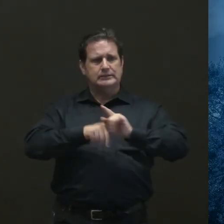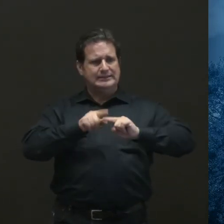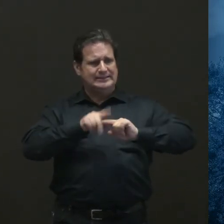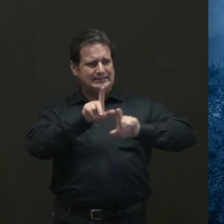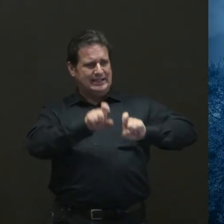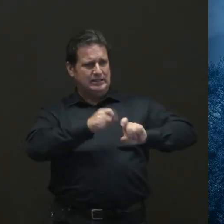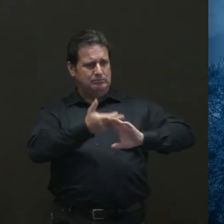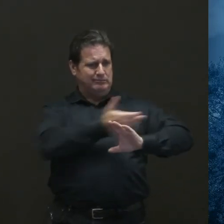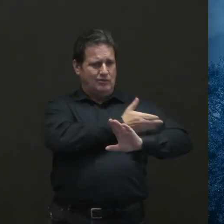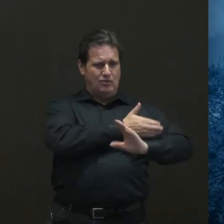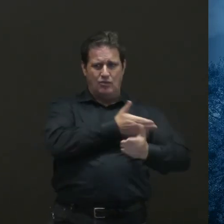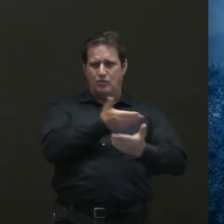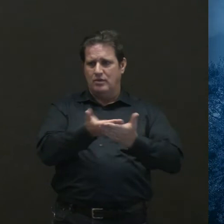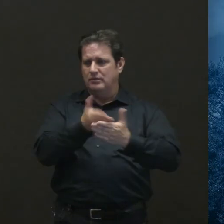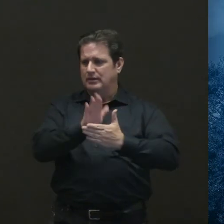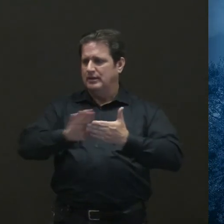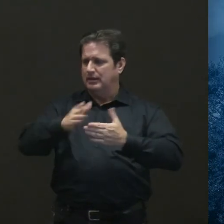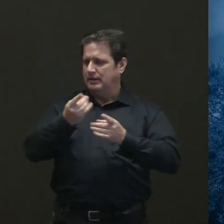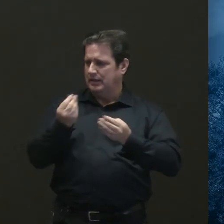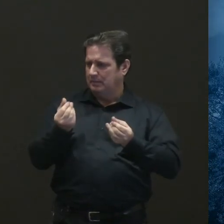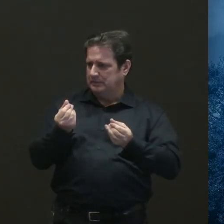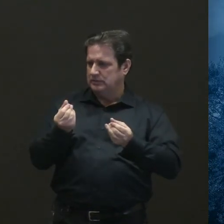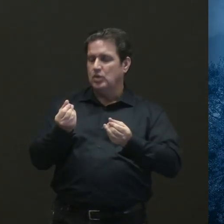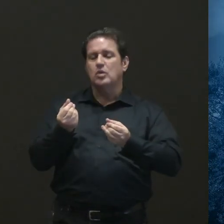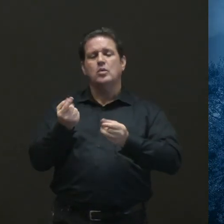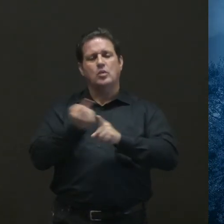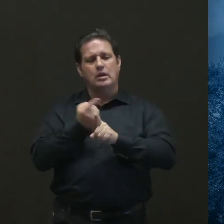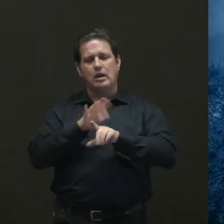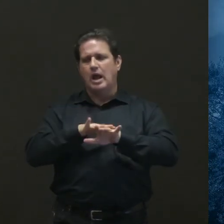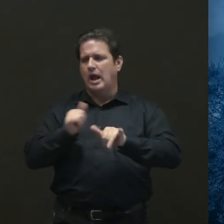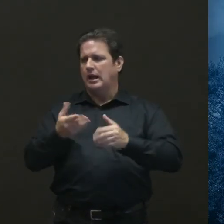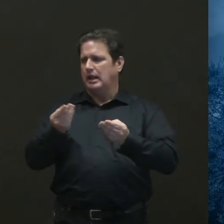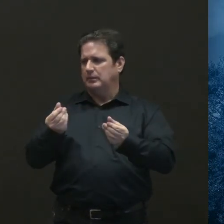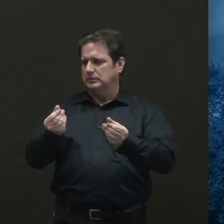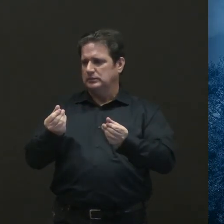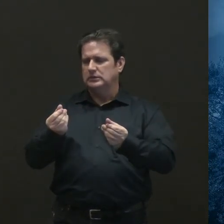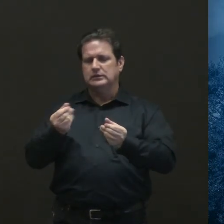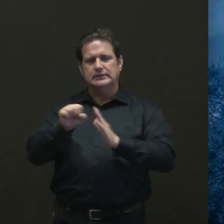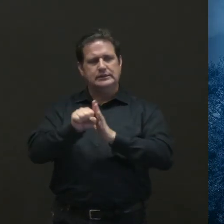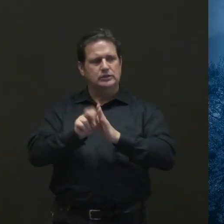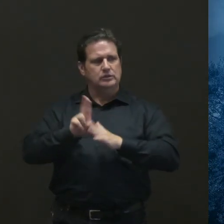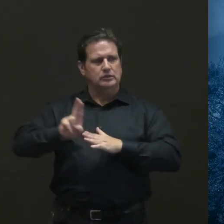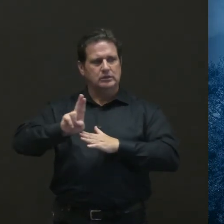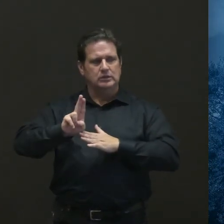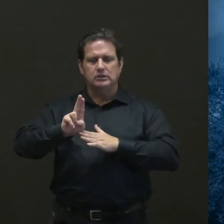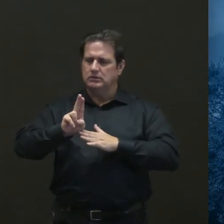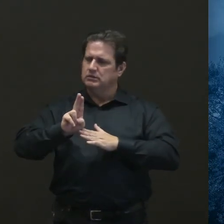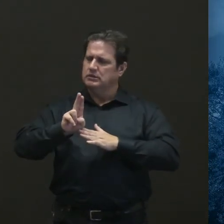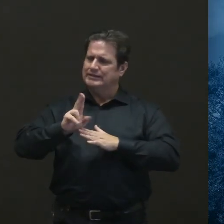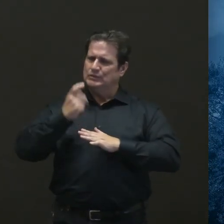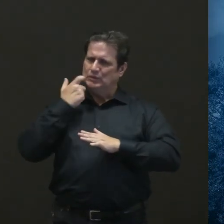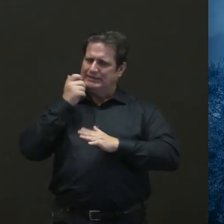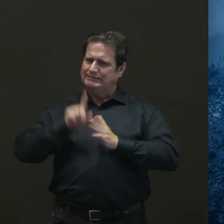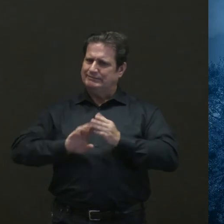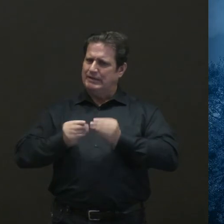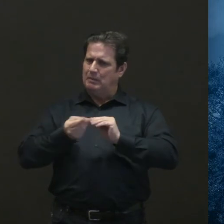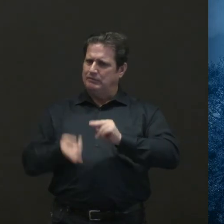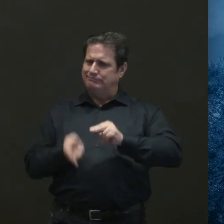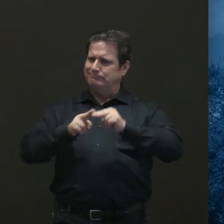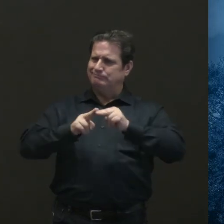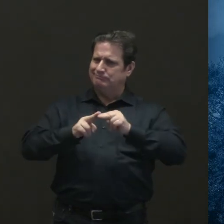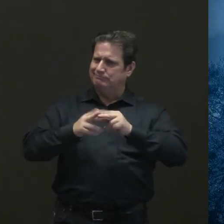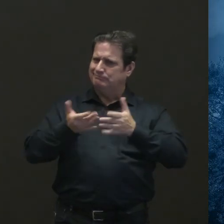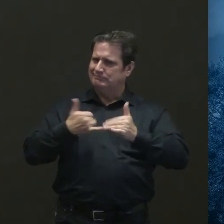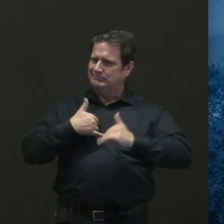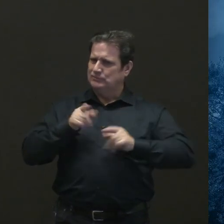made prior to arrival on campus versus regular tests offered by Delaware State University in light of the recent uptick in cases?